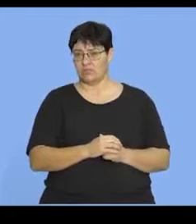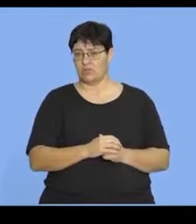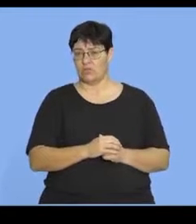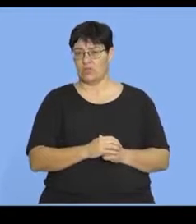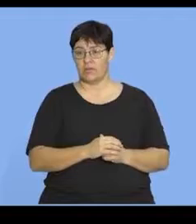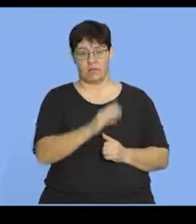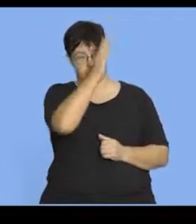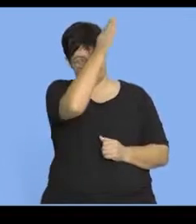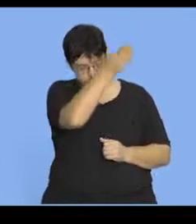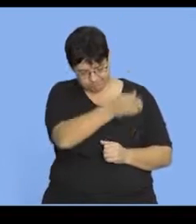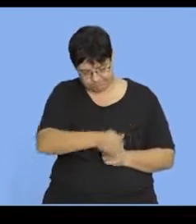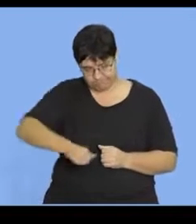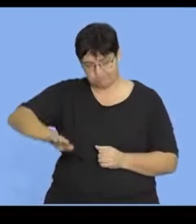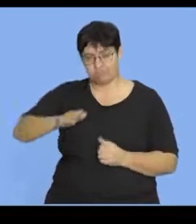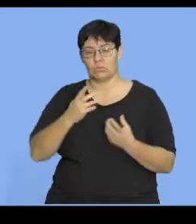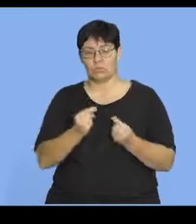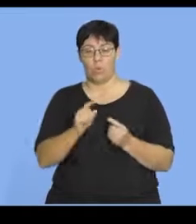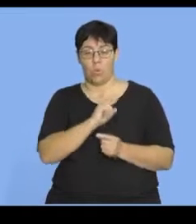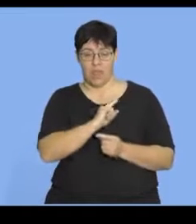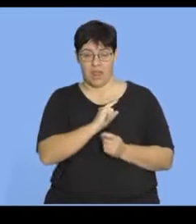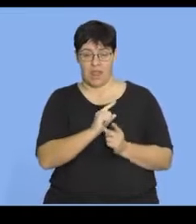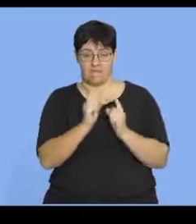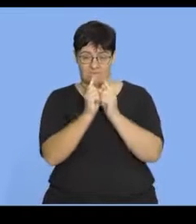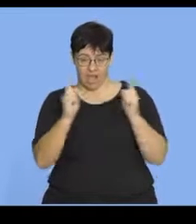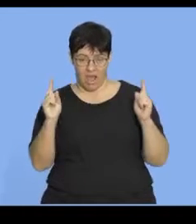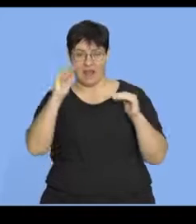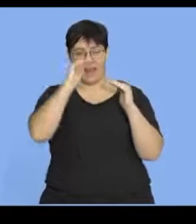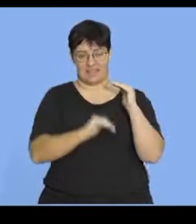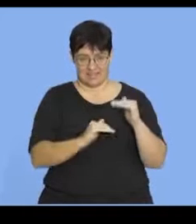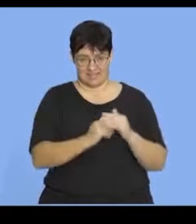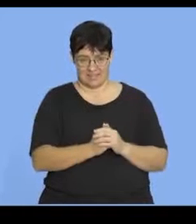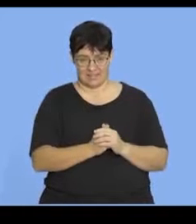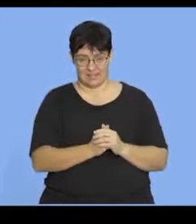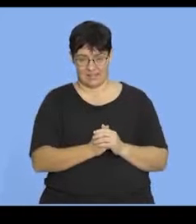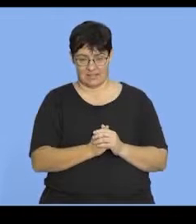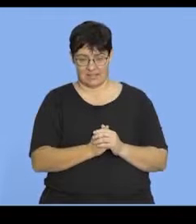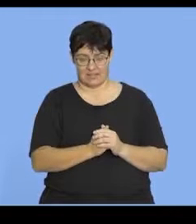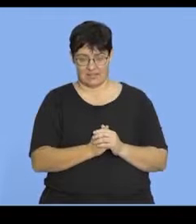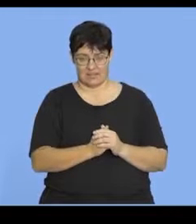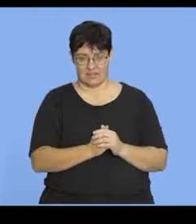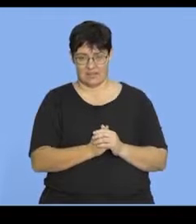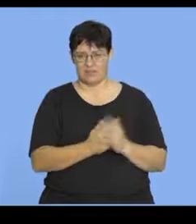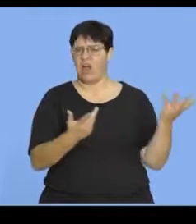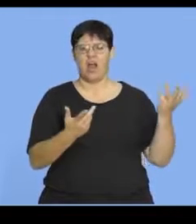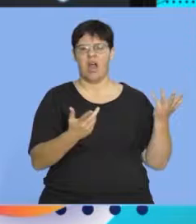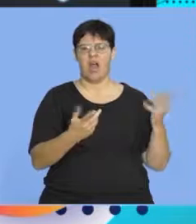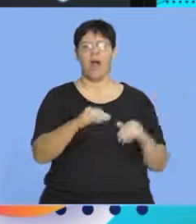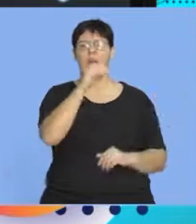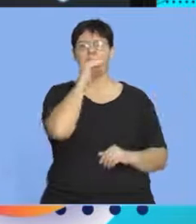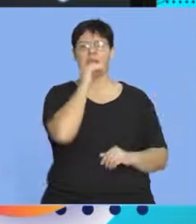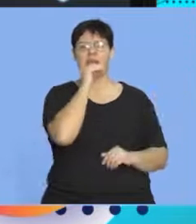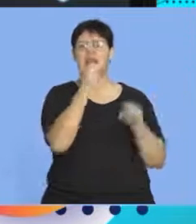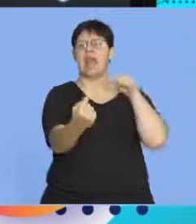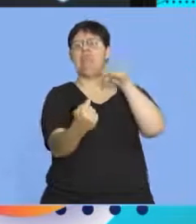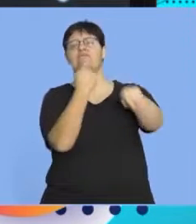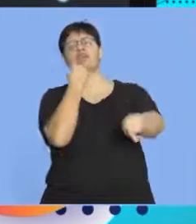So my graph does this. At this point, you now all go, oh, it means